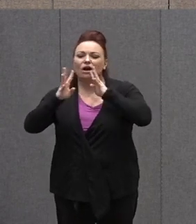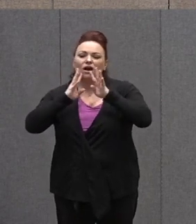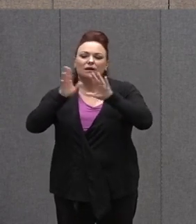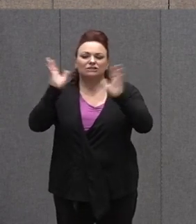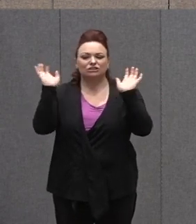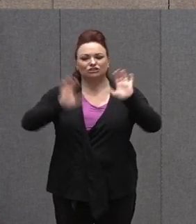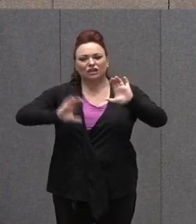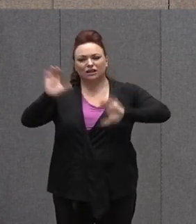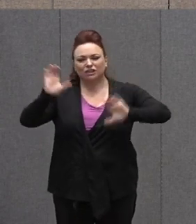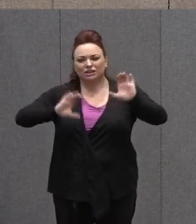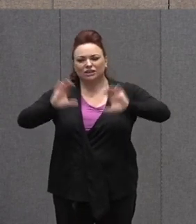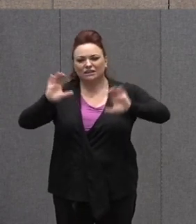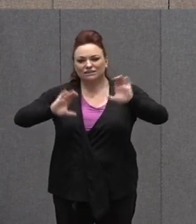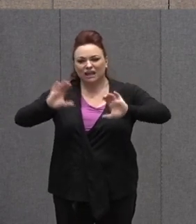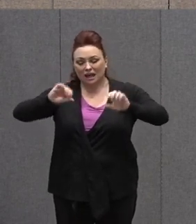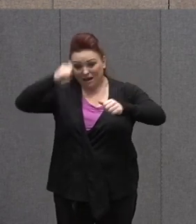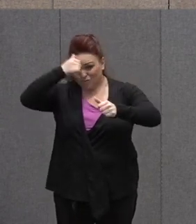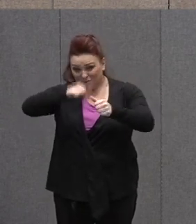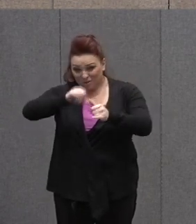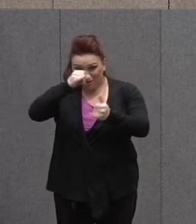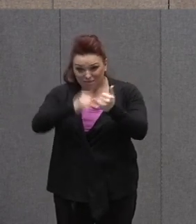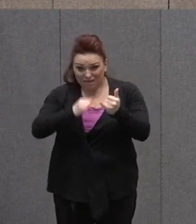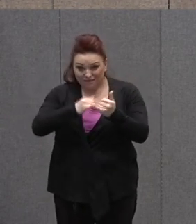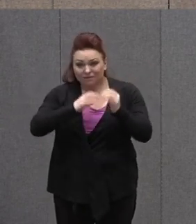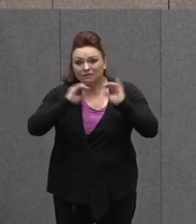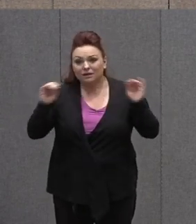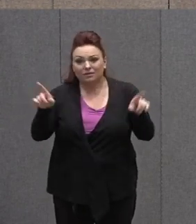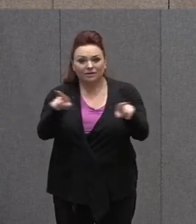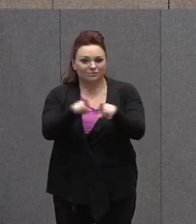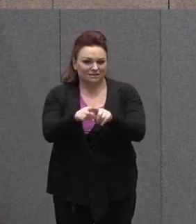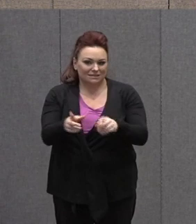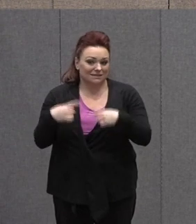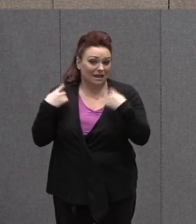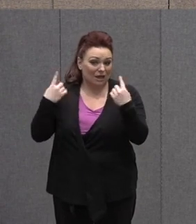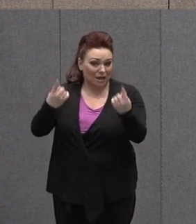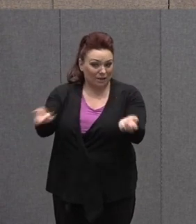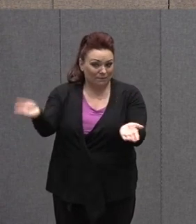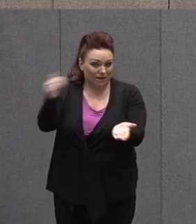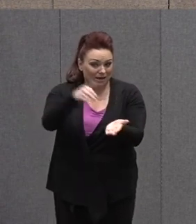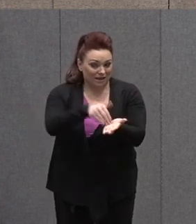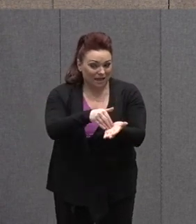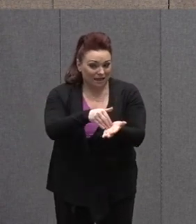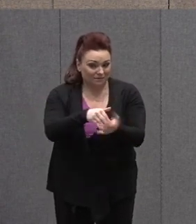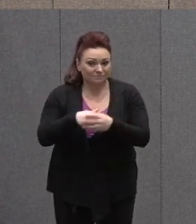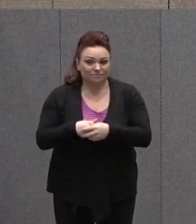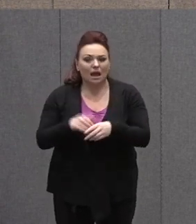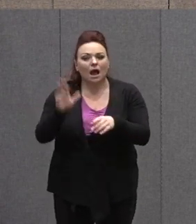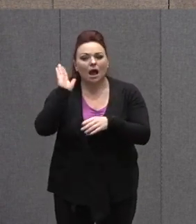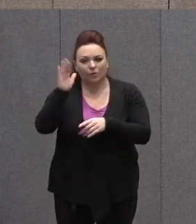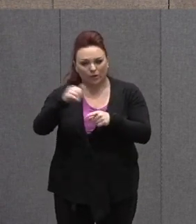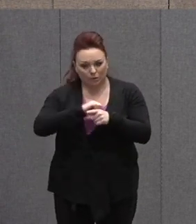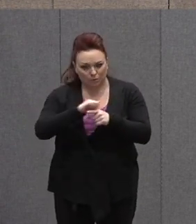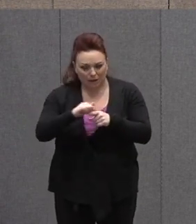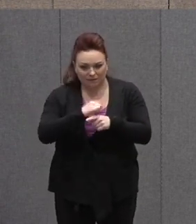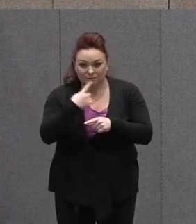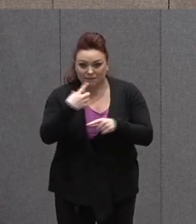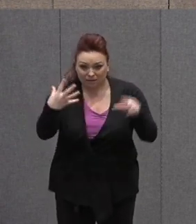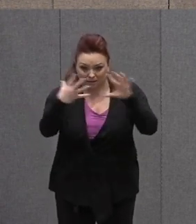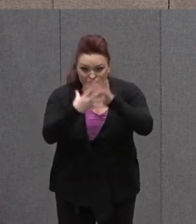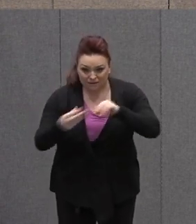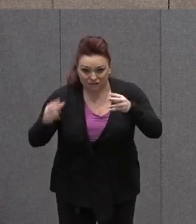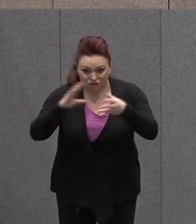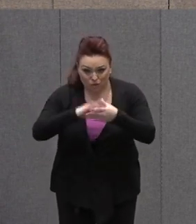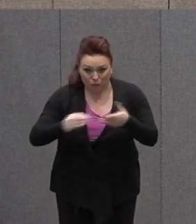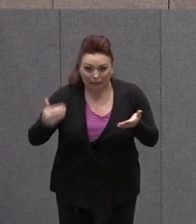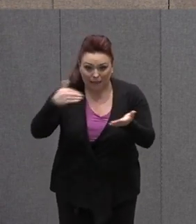this picture here last to remember that nothing was the same again. Now, I'm going to practice retelling this story